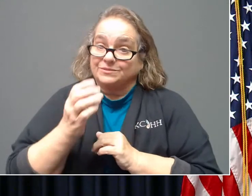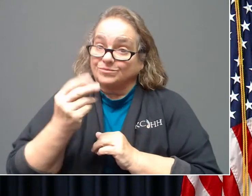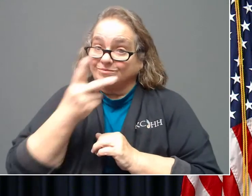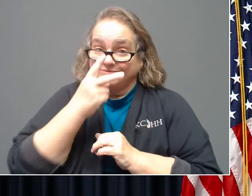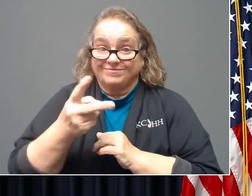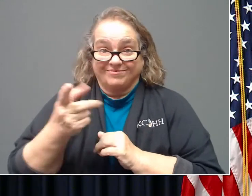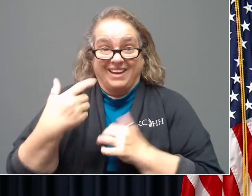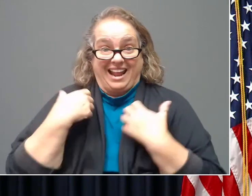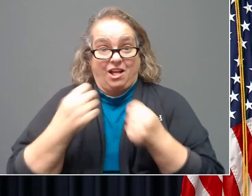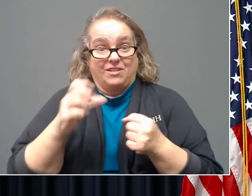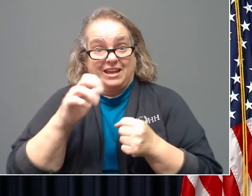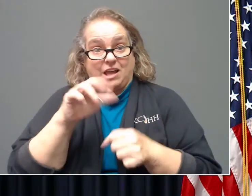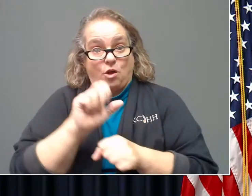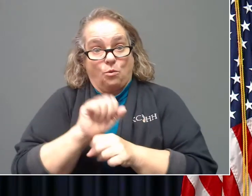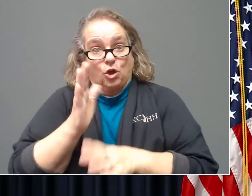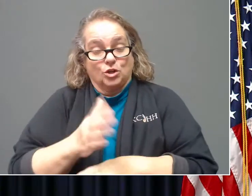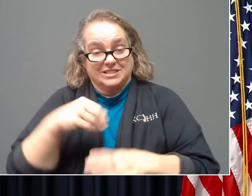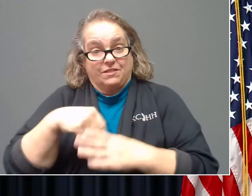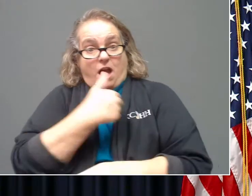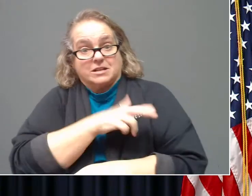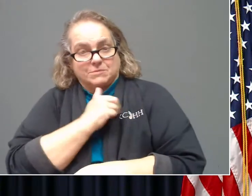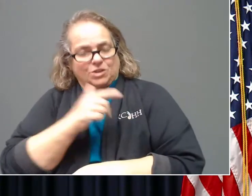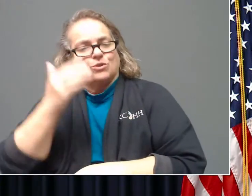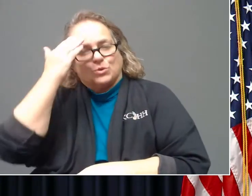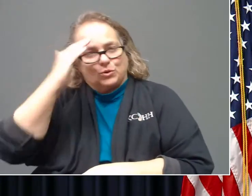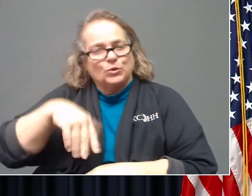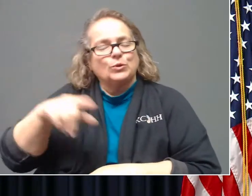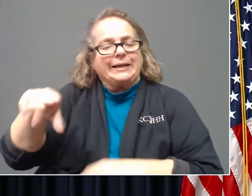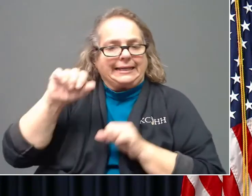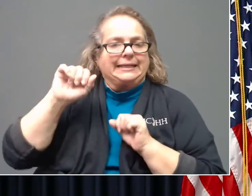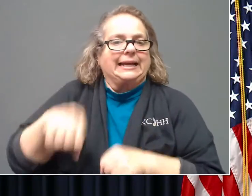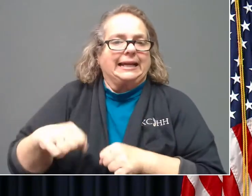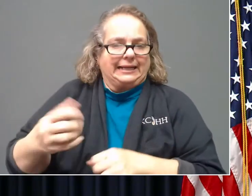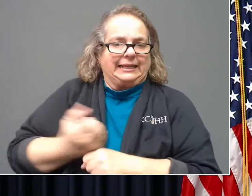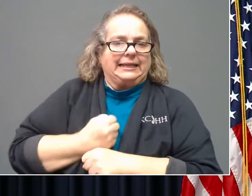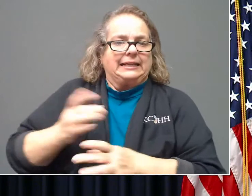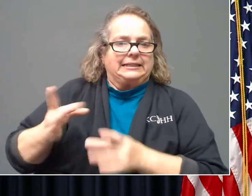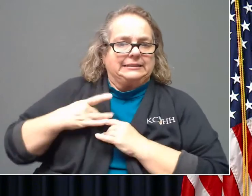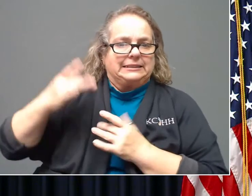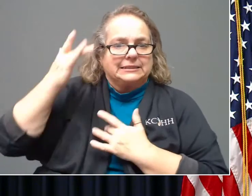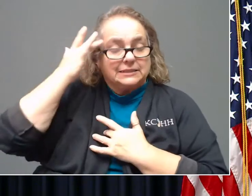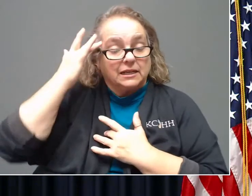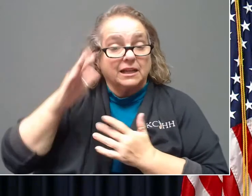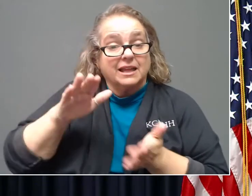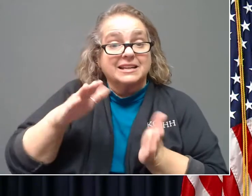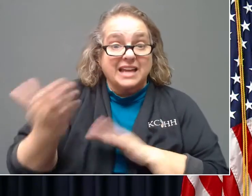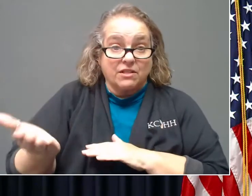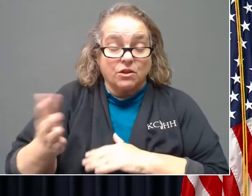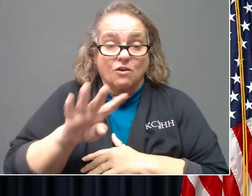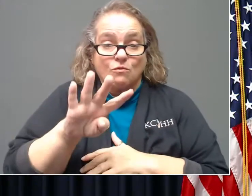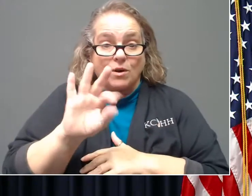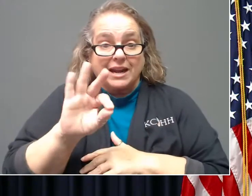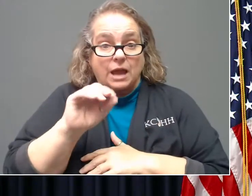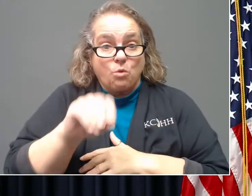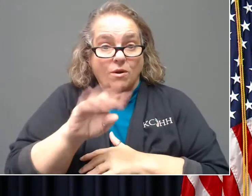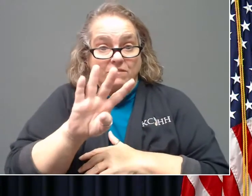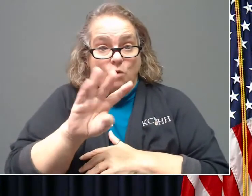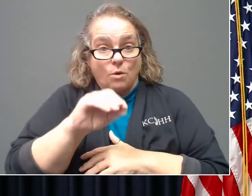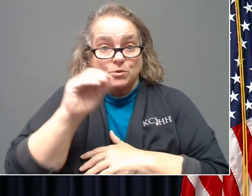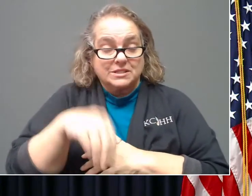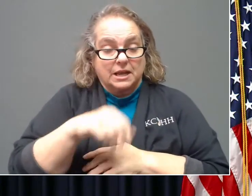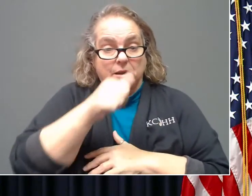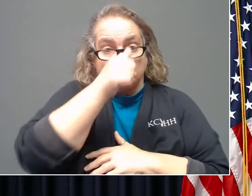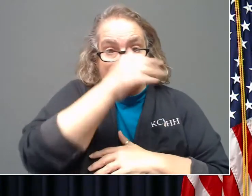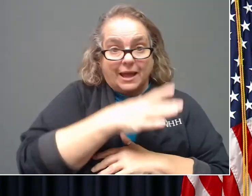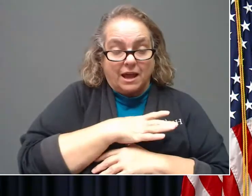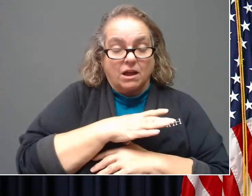well contract the virus. On deaths, 49.4% male, 50.6% female.